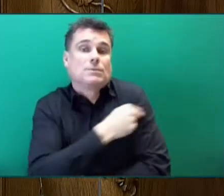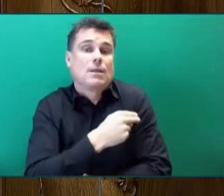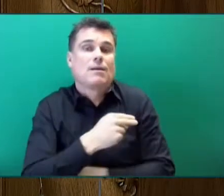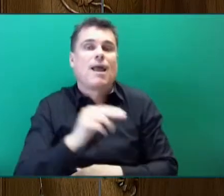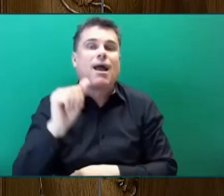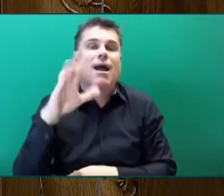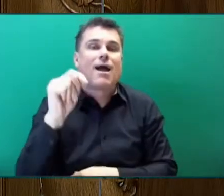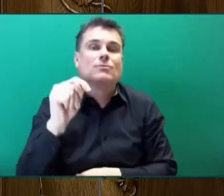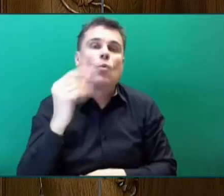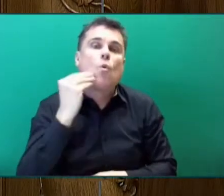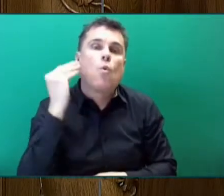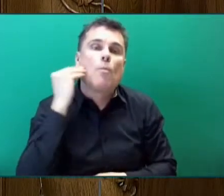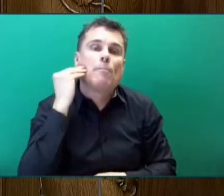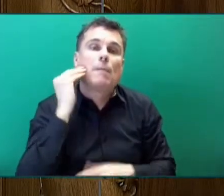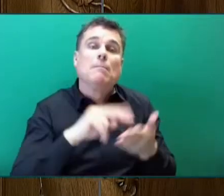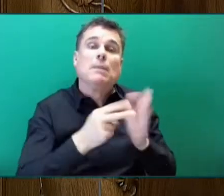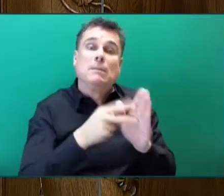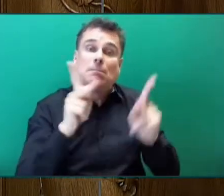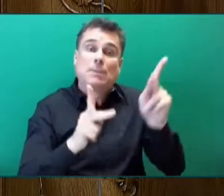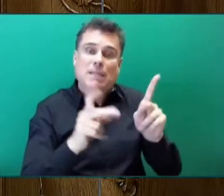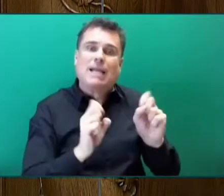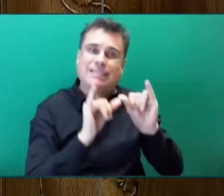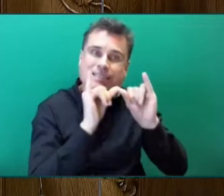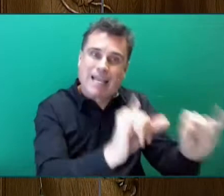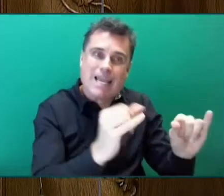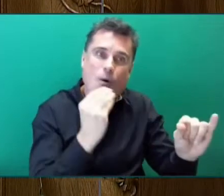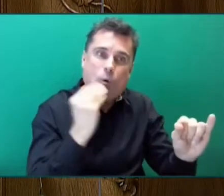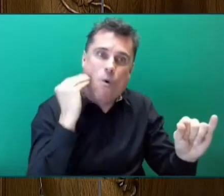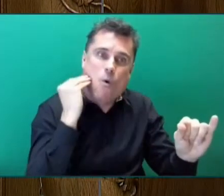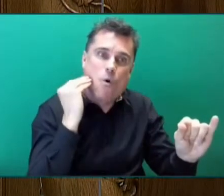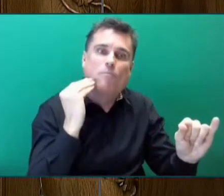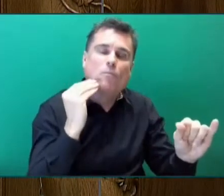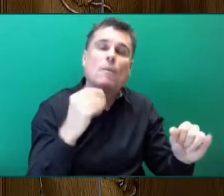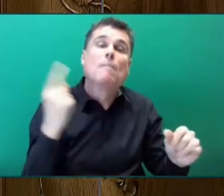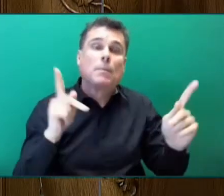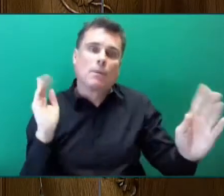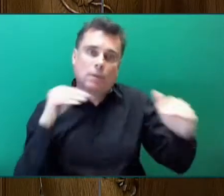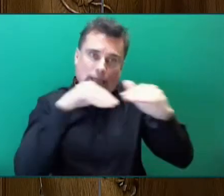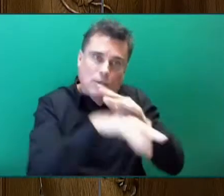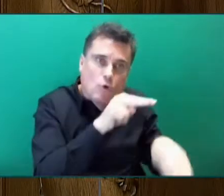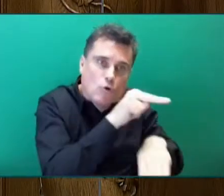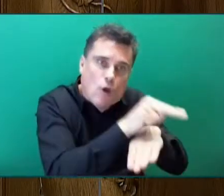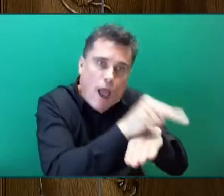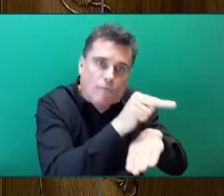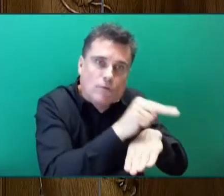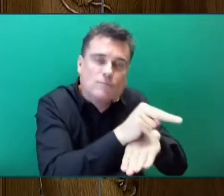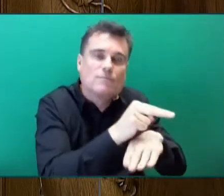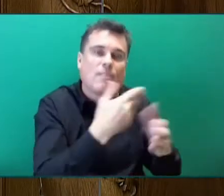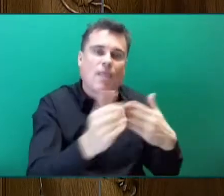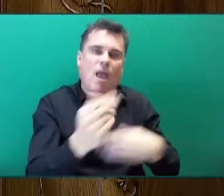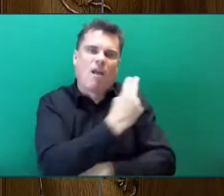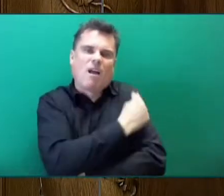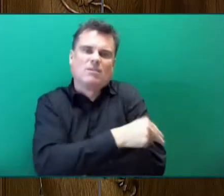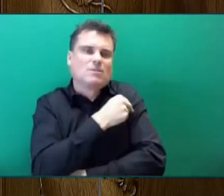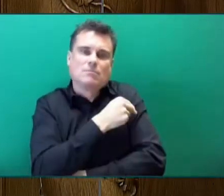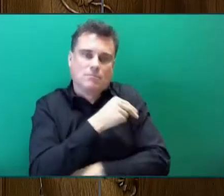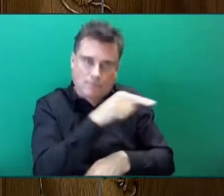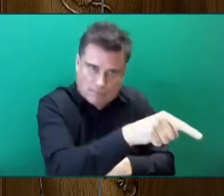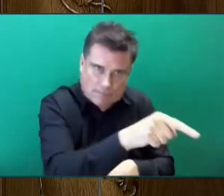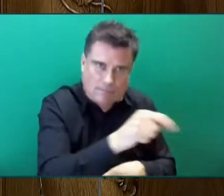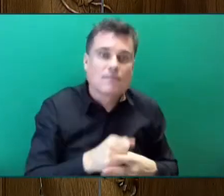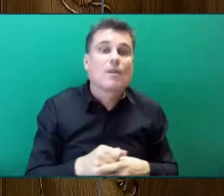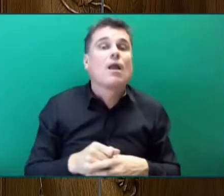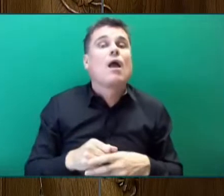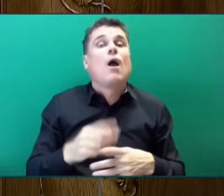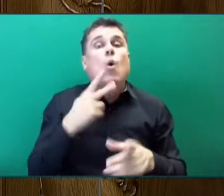hospitals. Your government will also move ahead with a healthcare plan based on 3 main goals: faster care, so